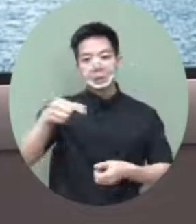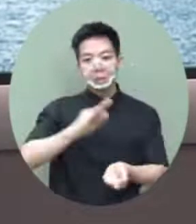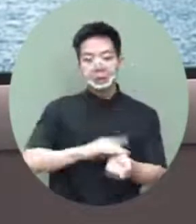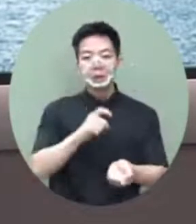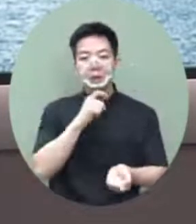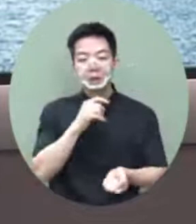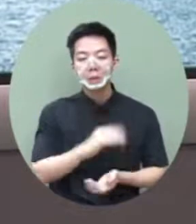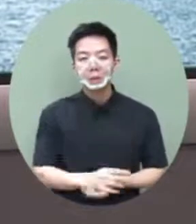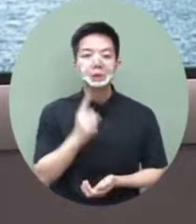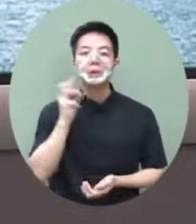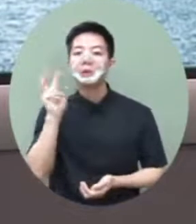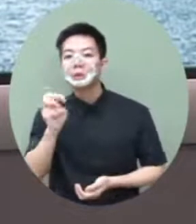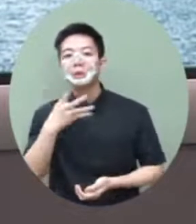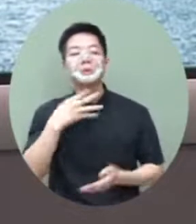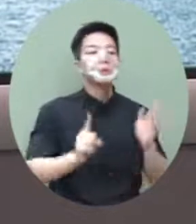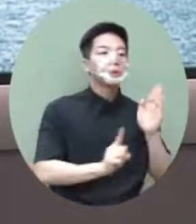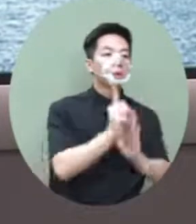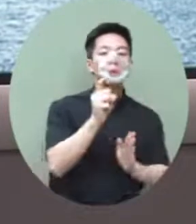hereditary